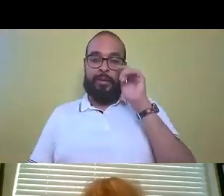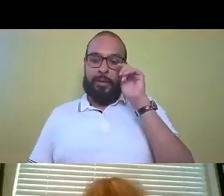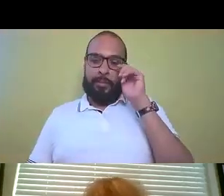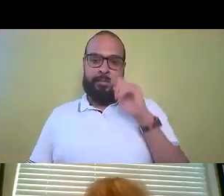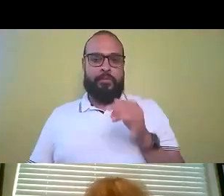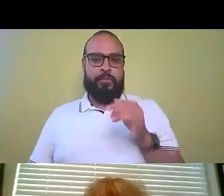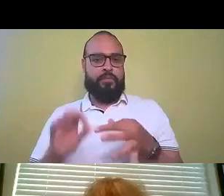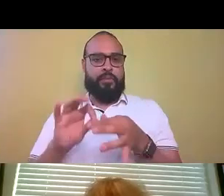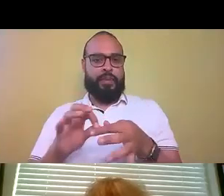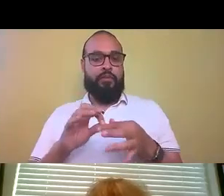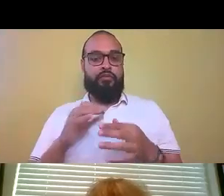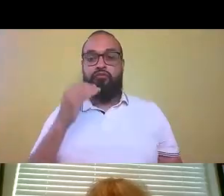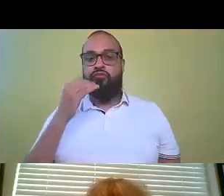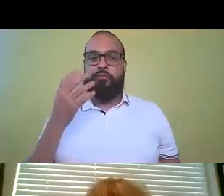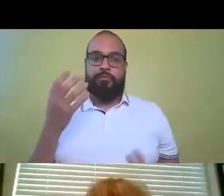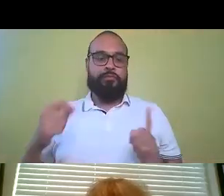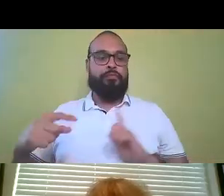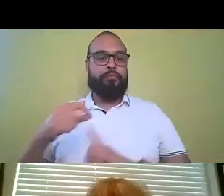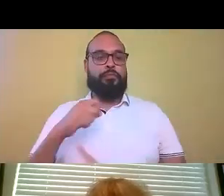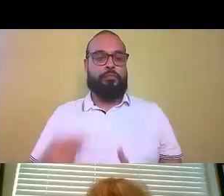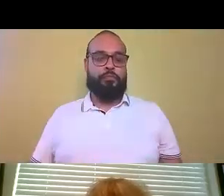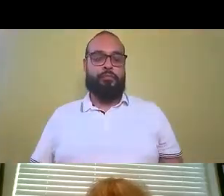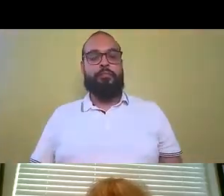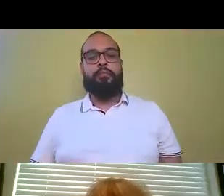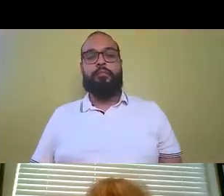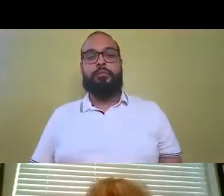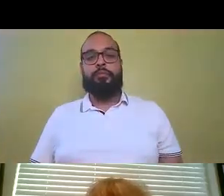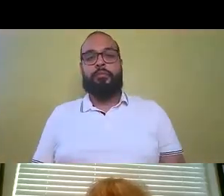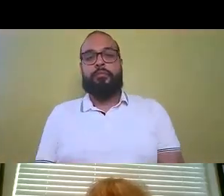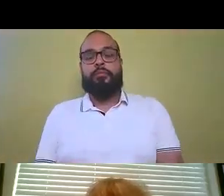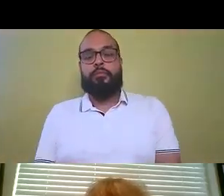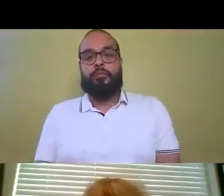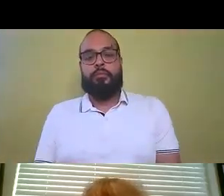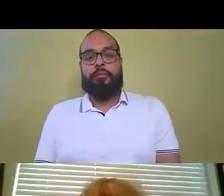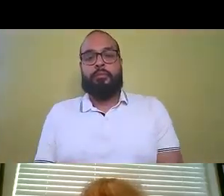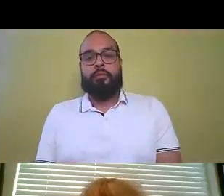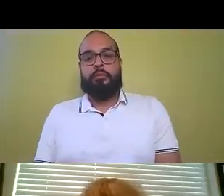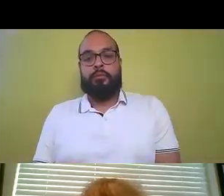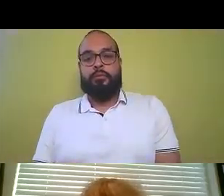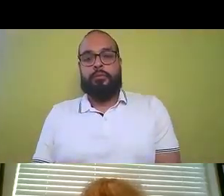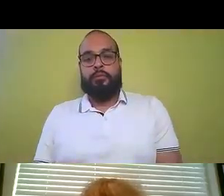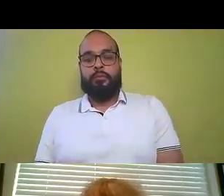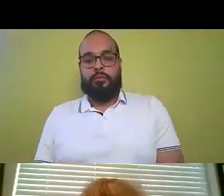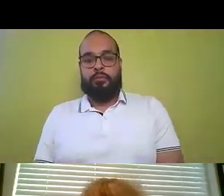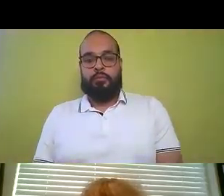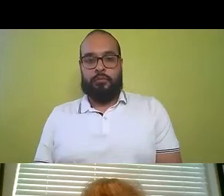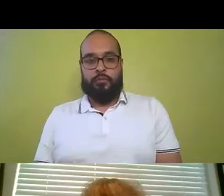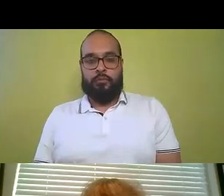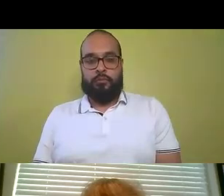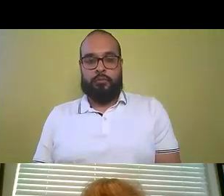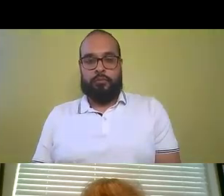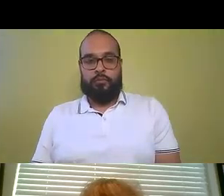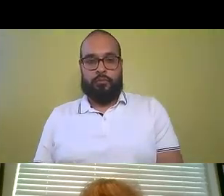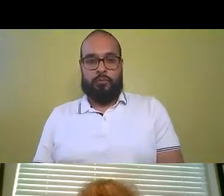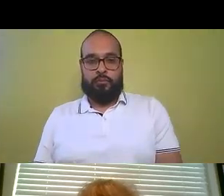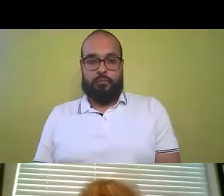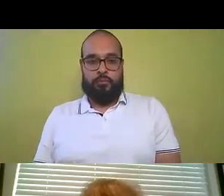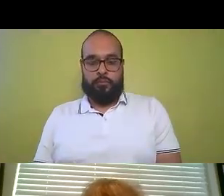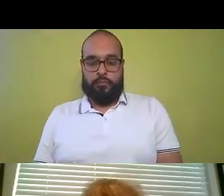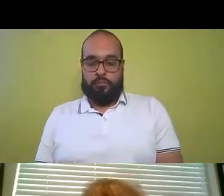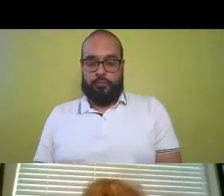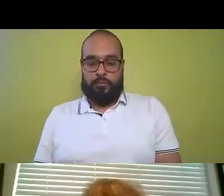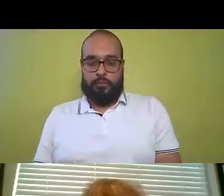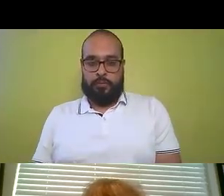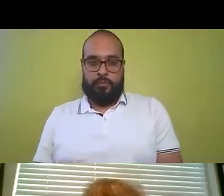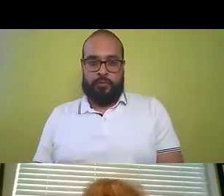of nutritional needs? That's awesome. So I have one more